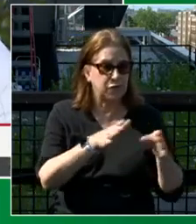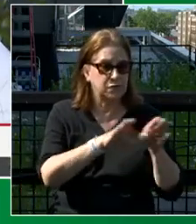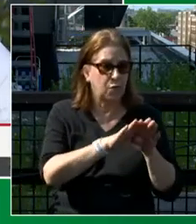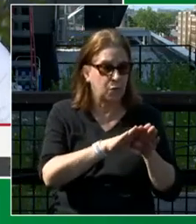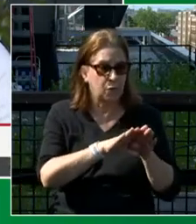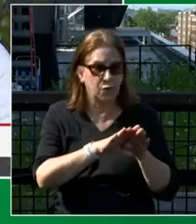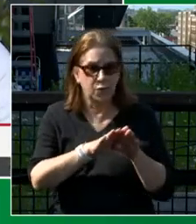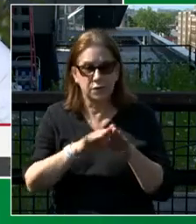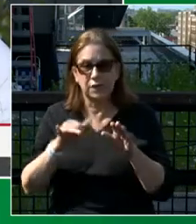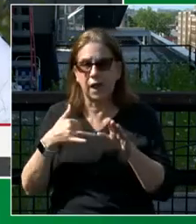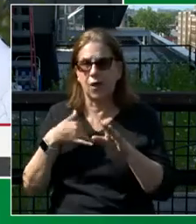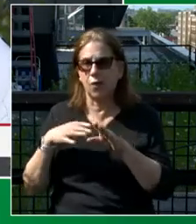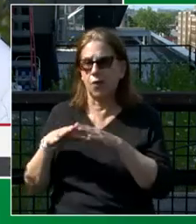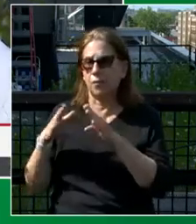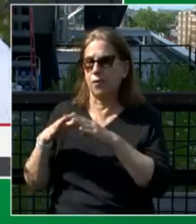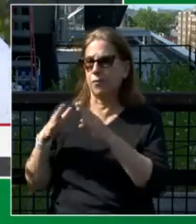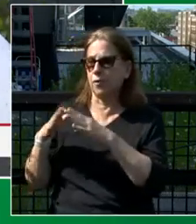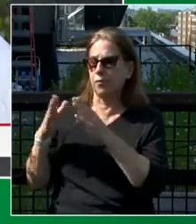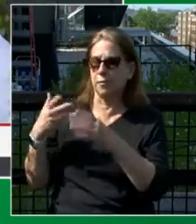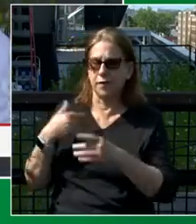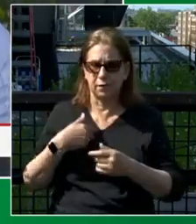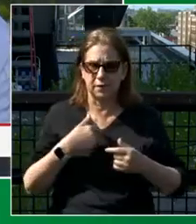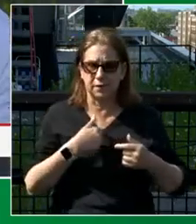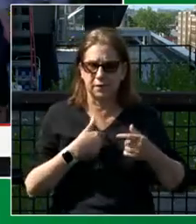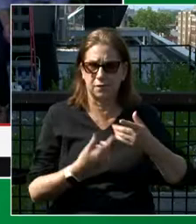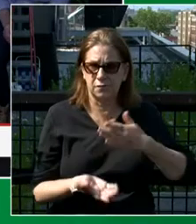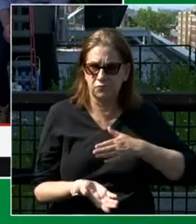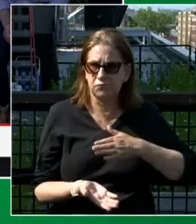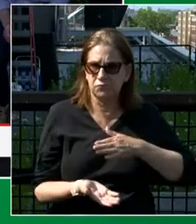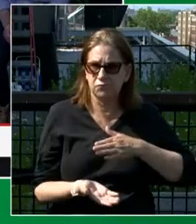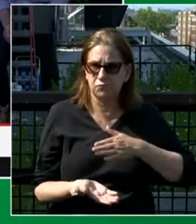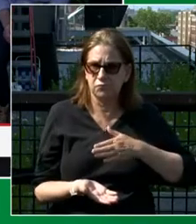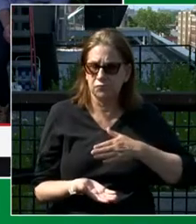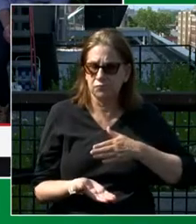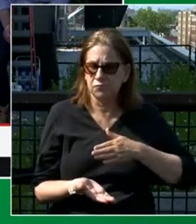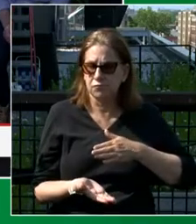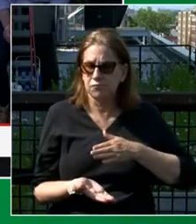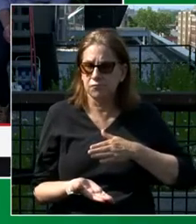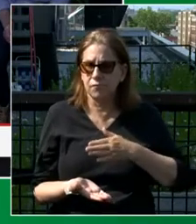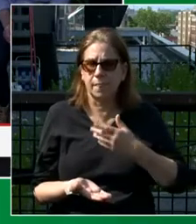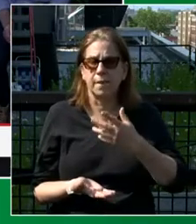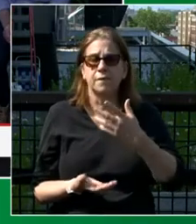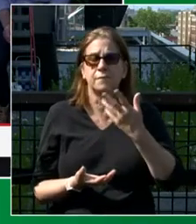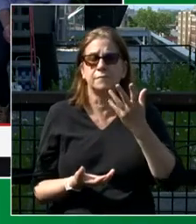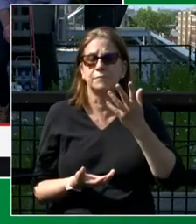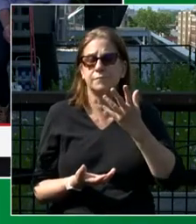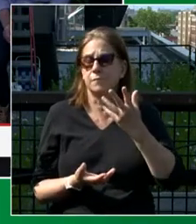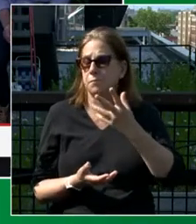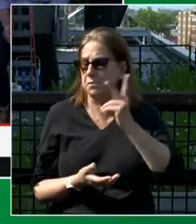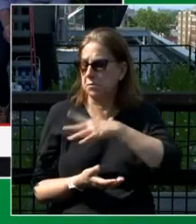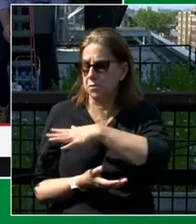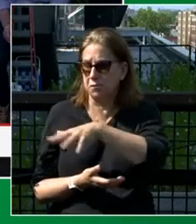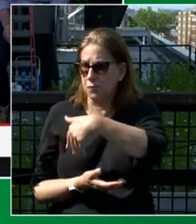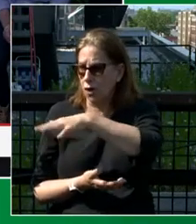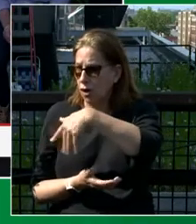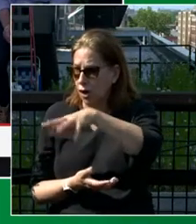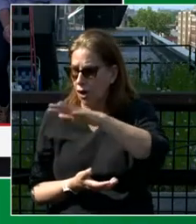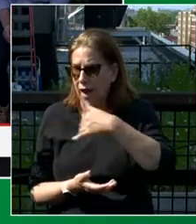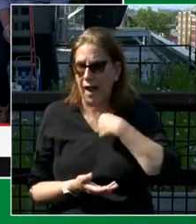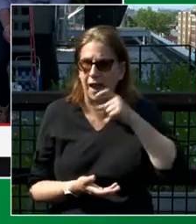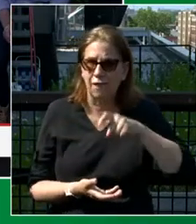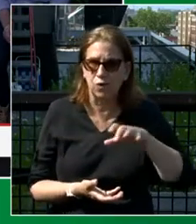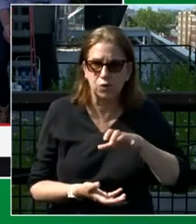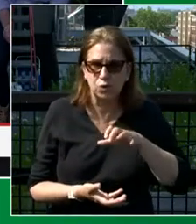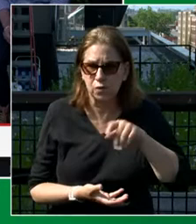not sure I'm the best person for that. You know what? I would like to mention that currently, right now, on June 23rd,